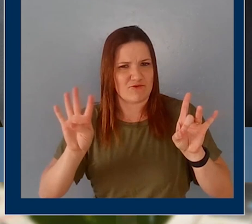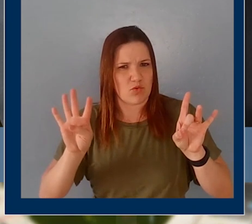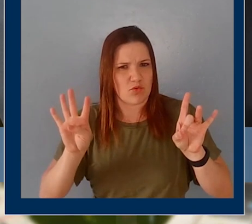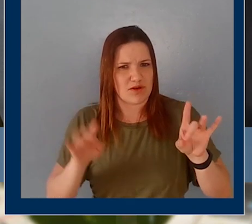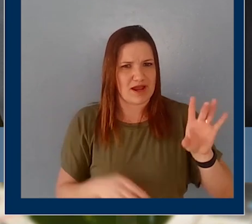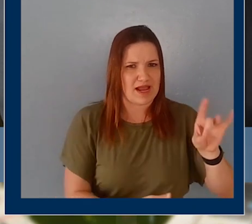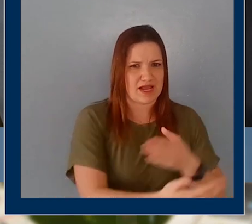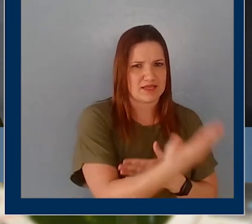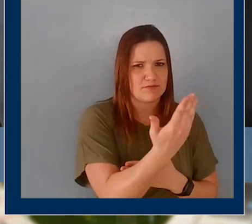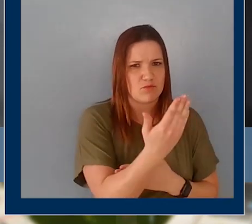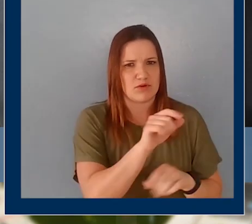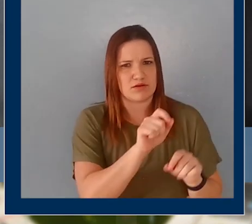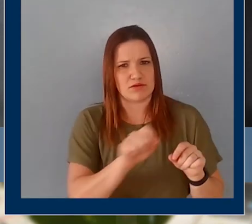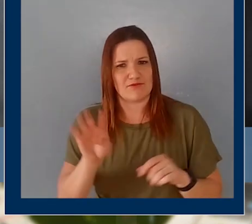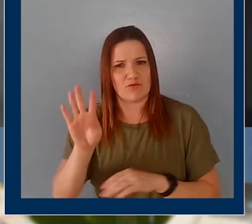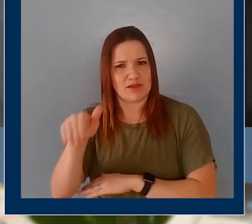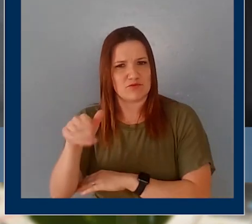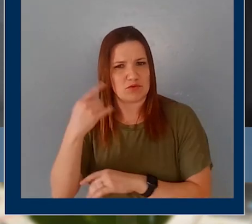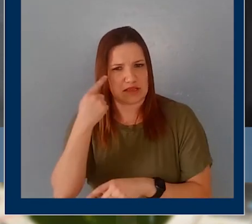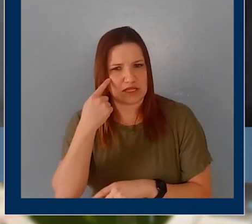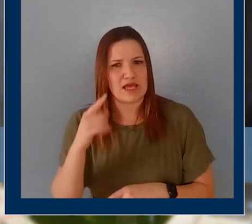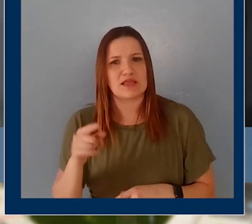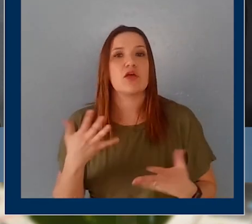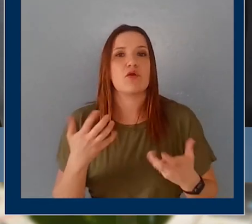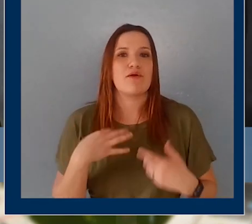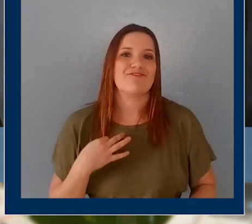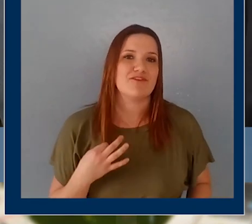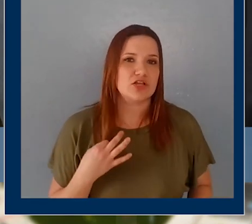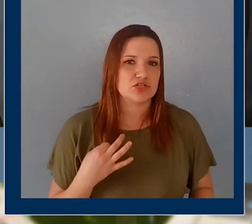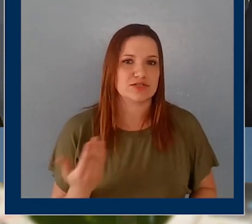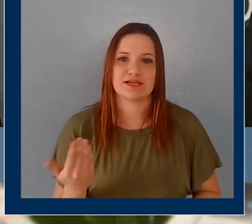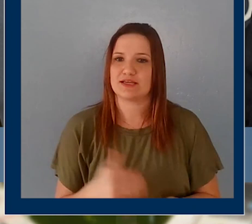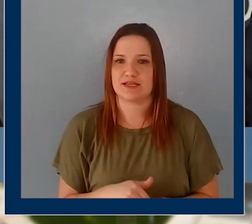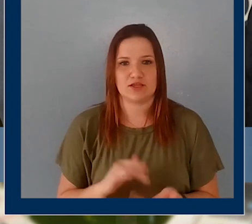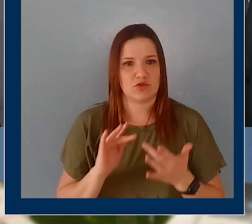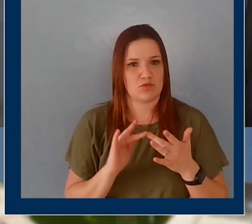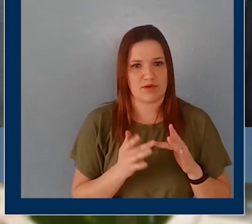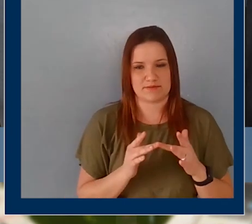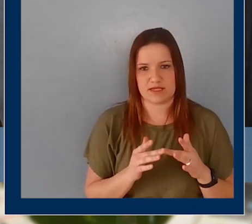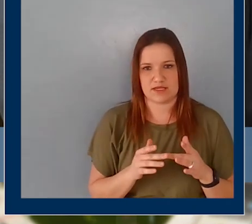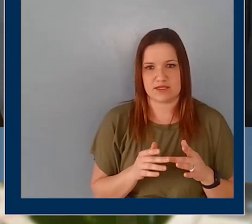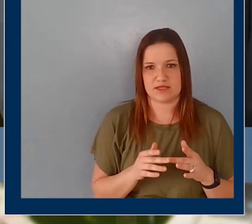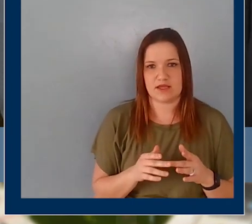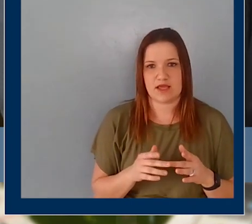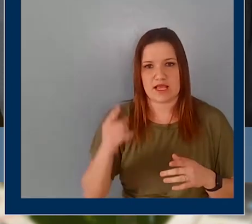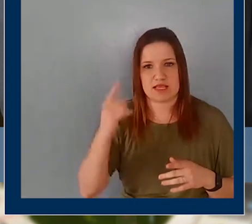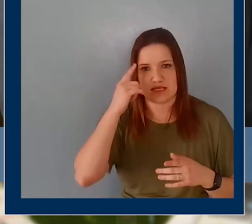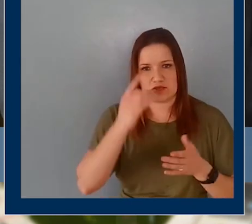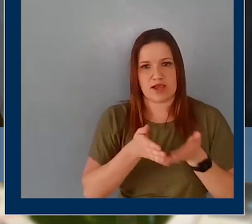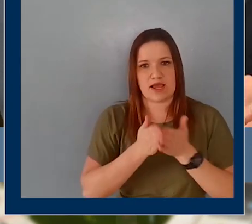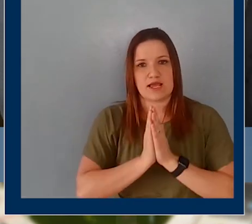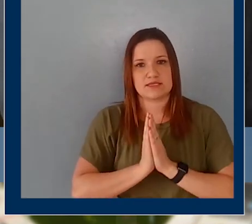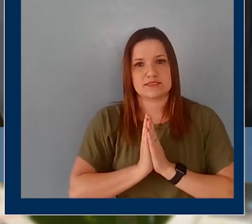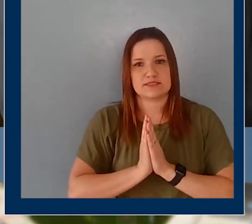Agri Center, and I believe it's 8 to 4. Yes, I'll try to confirm it could be. that. I think they're asking for